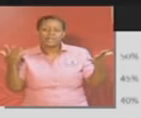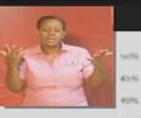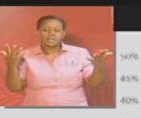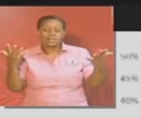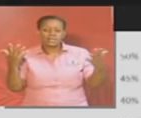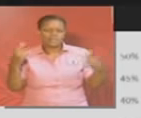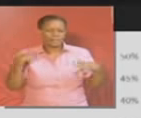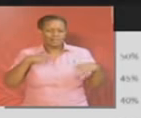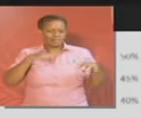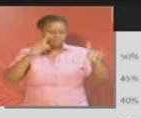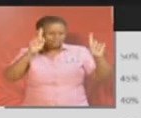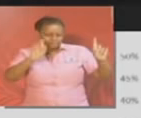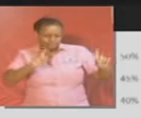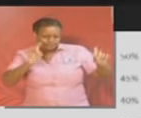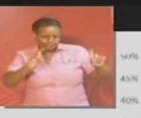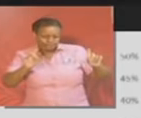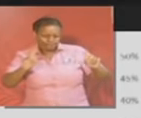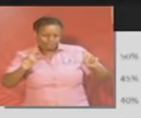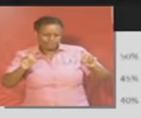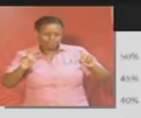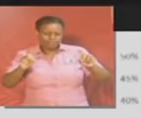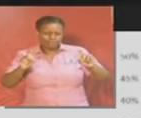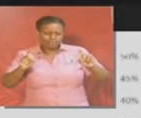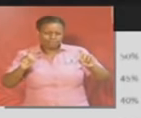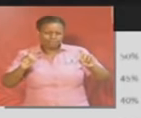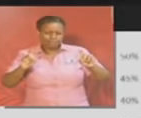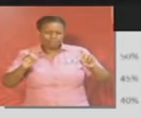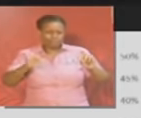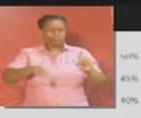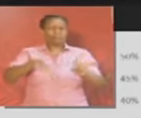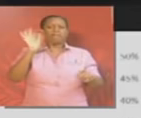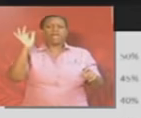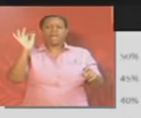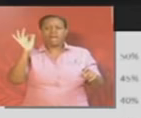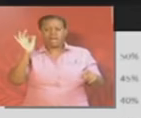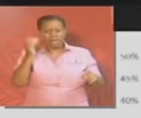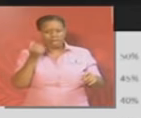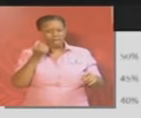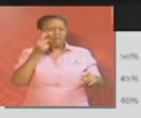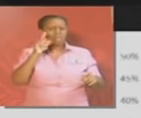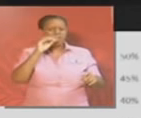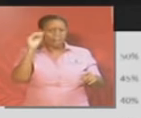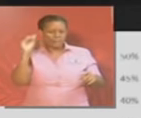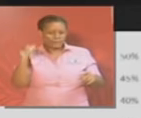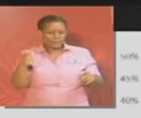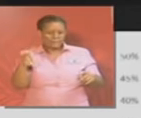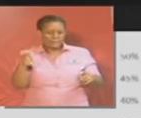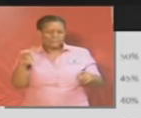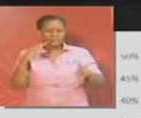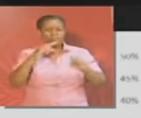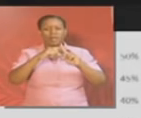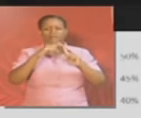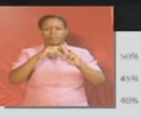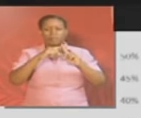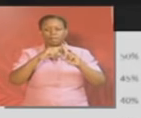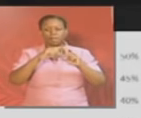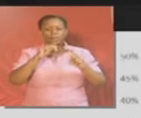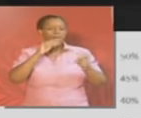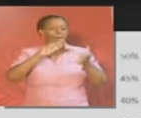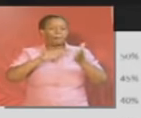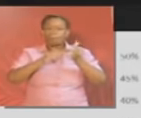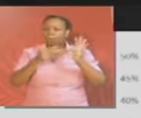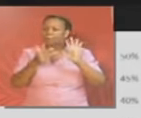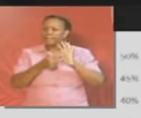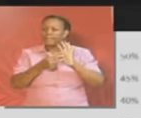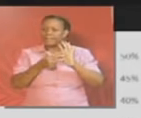have been positive. It doesn't mean that 11% of the population is positive, but that 11% of the people who present to the